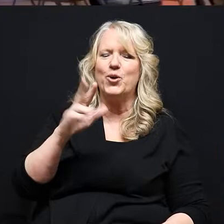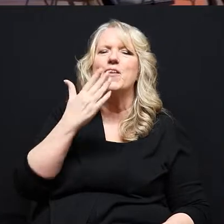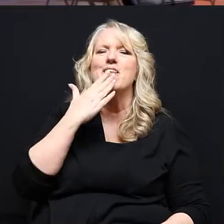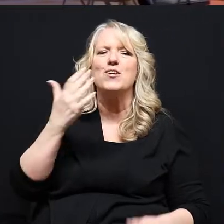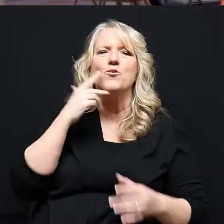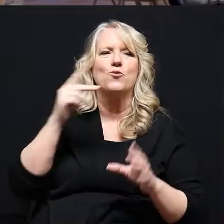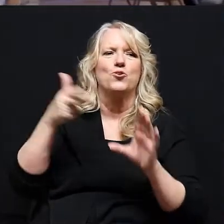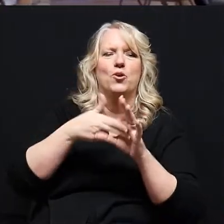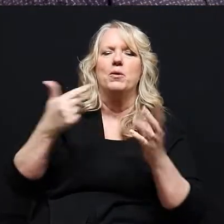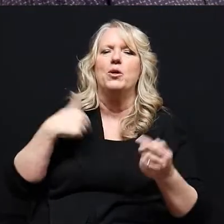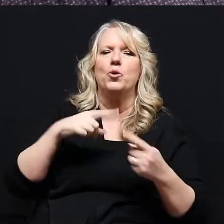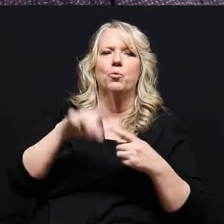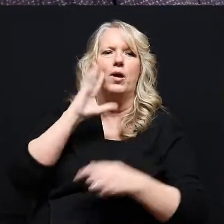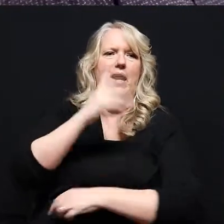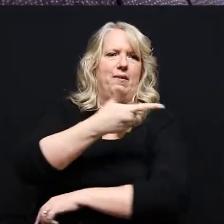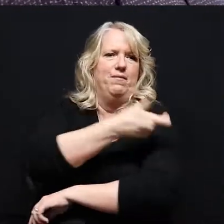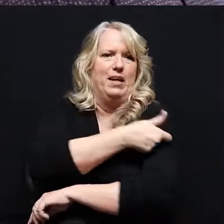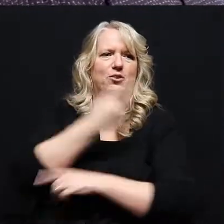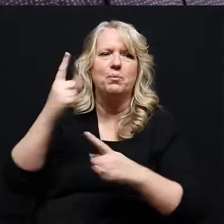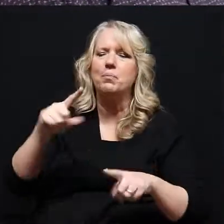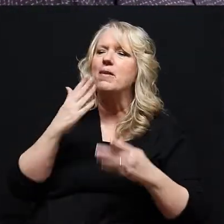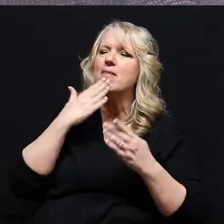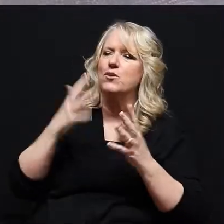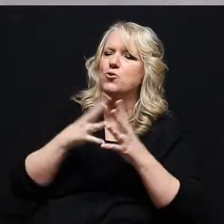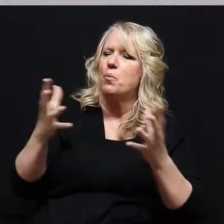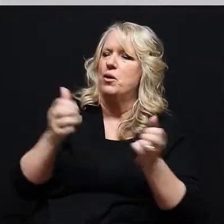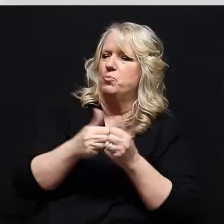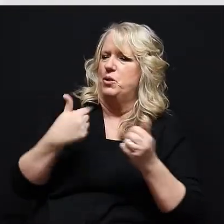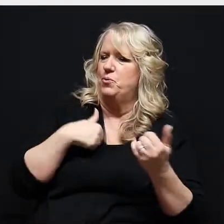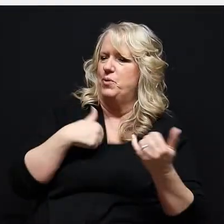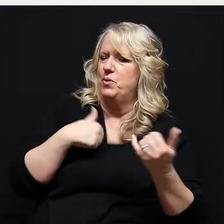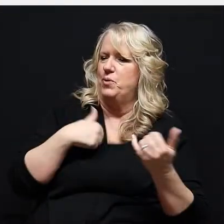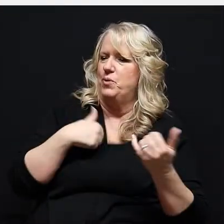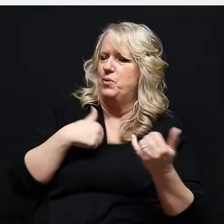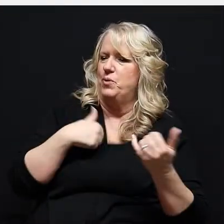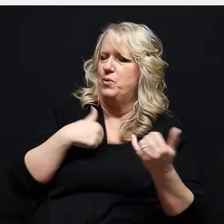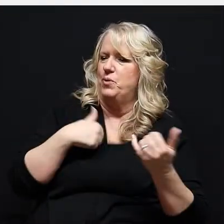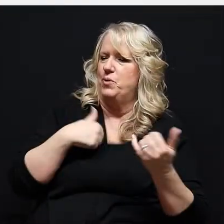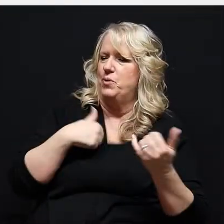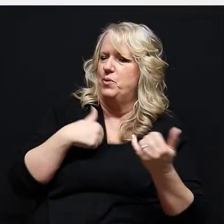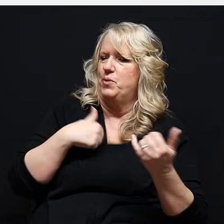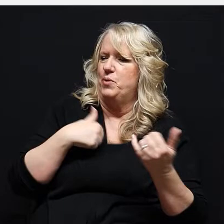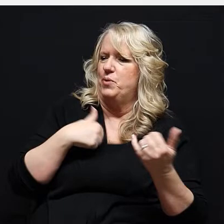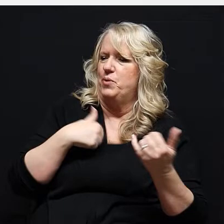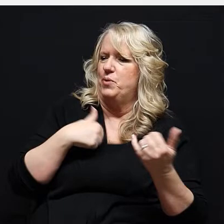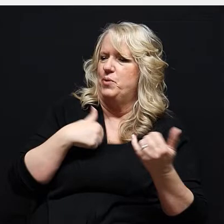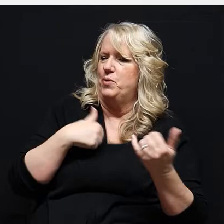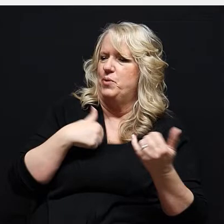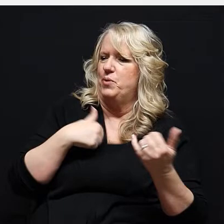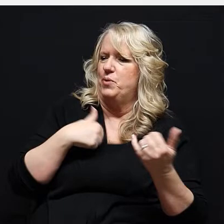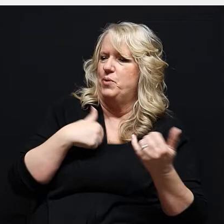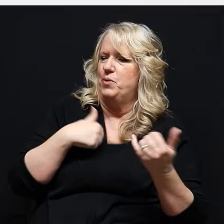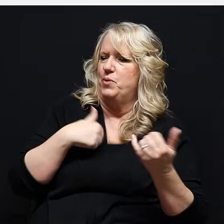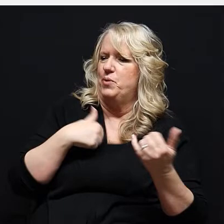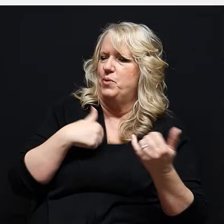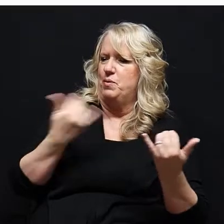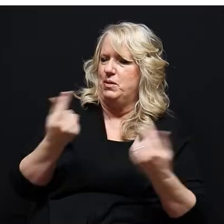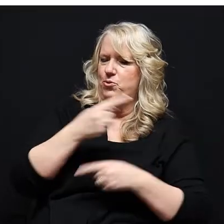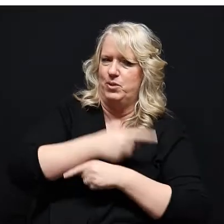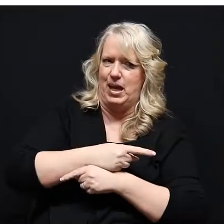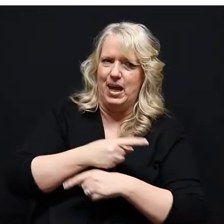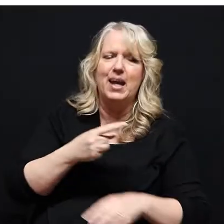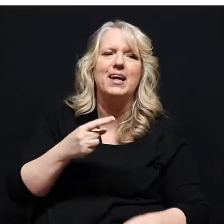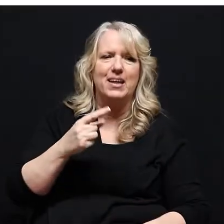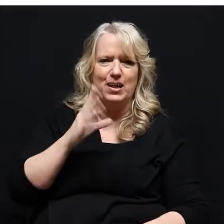here at a vaccination event. Thank you so much for being here with me today. Text, were you nervous or hesitant about getting the vaccine? Were